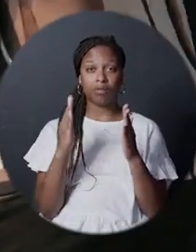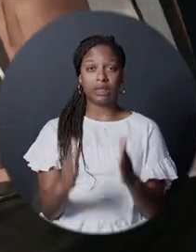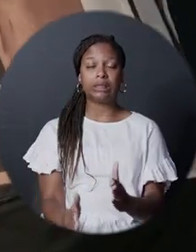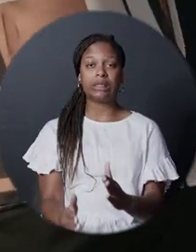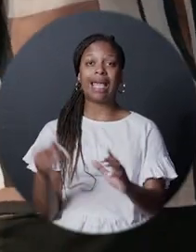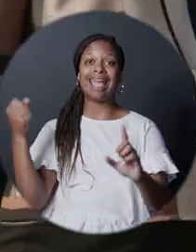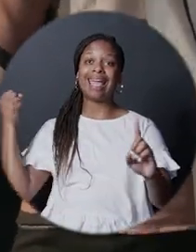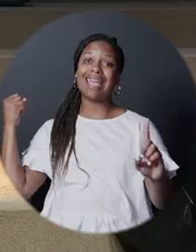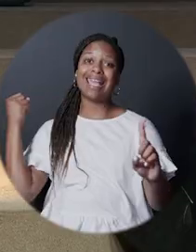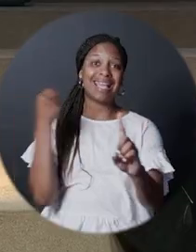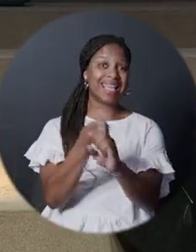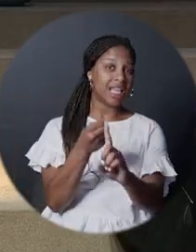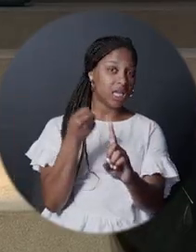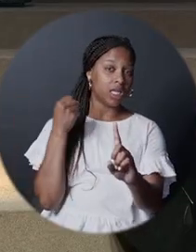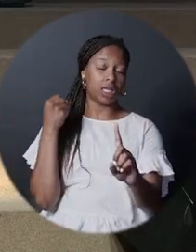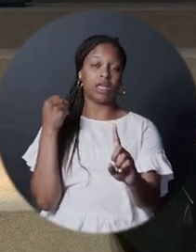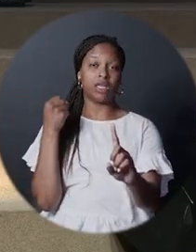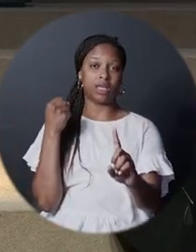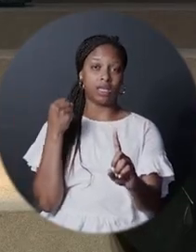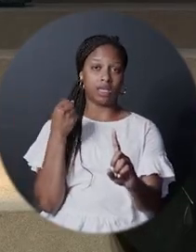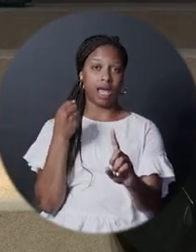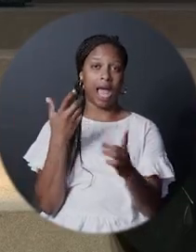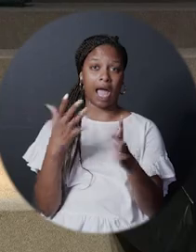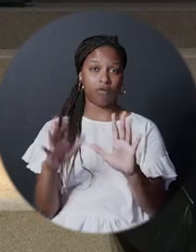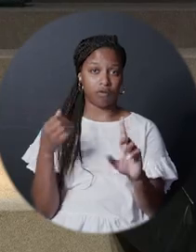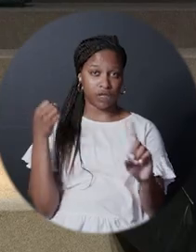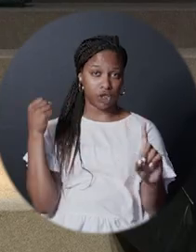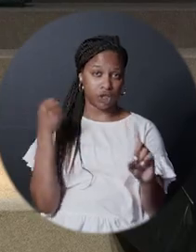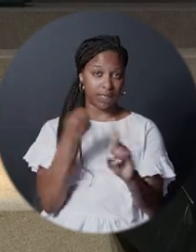Because after the person hits you,